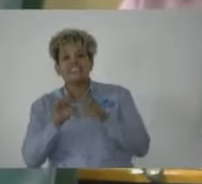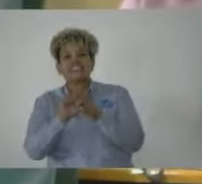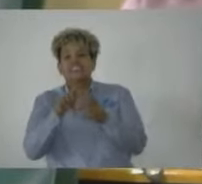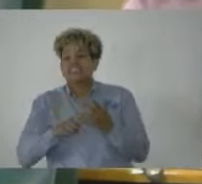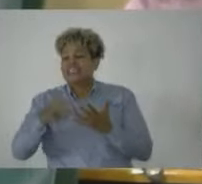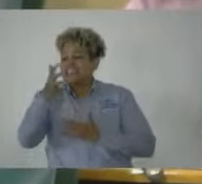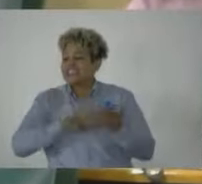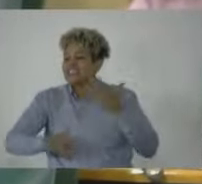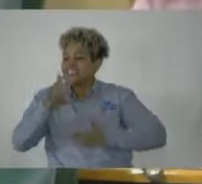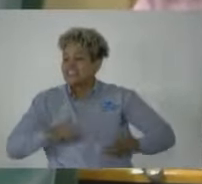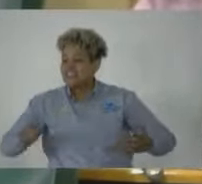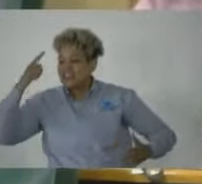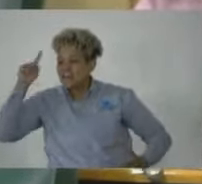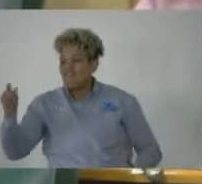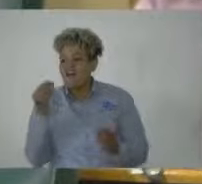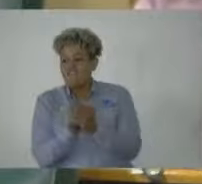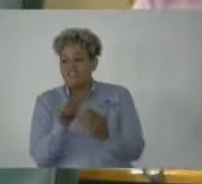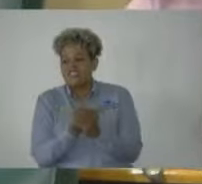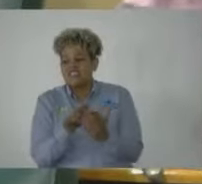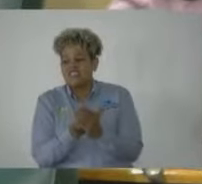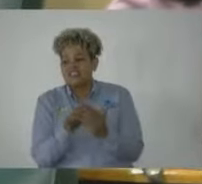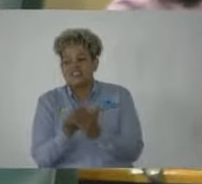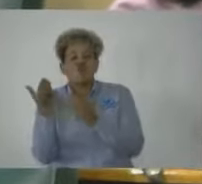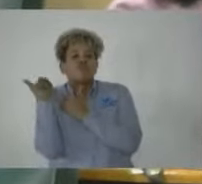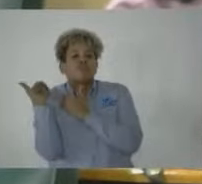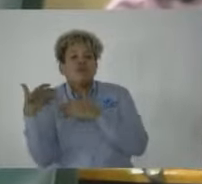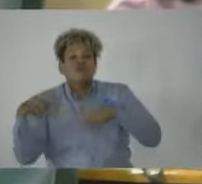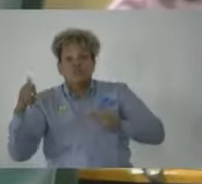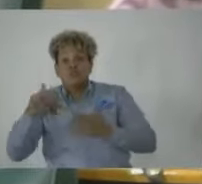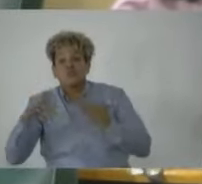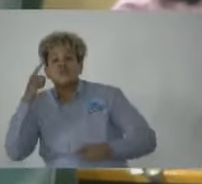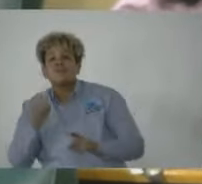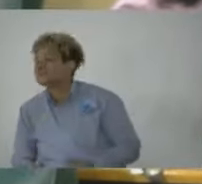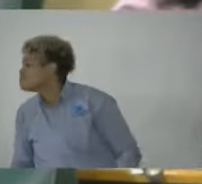society for fiscal responsibility.